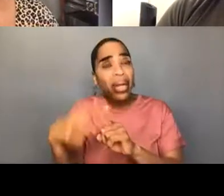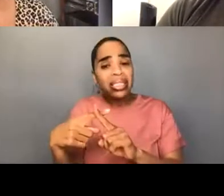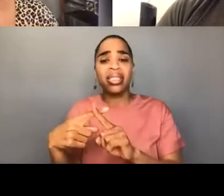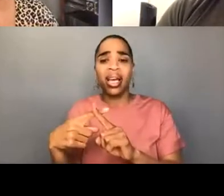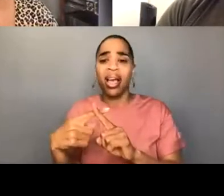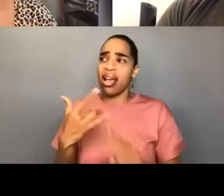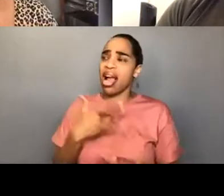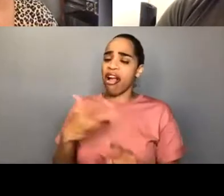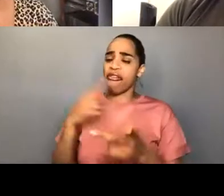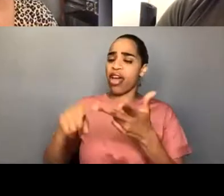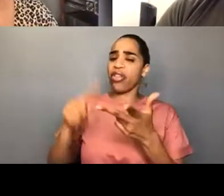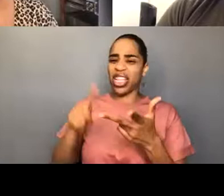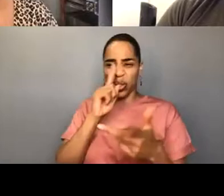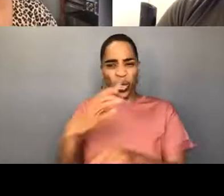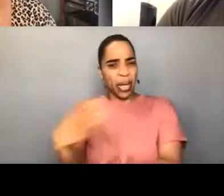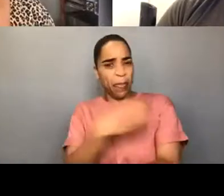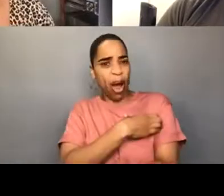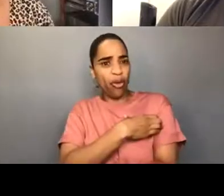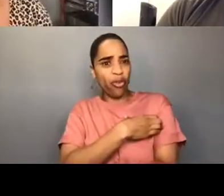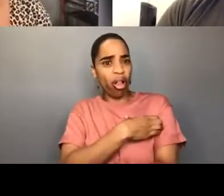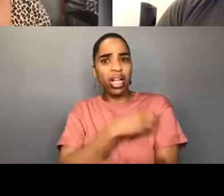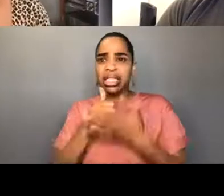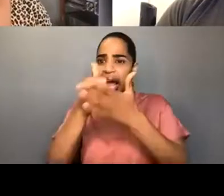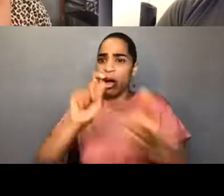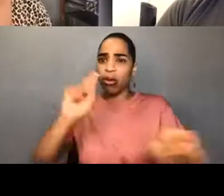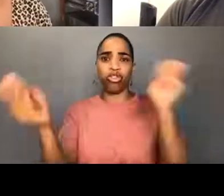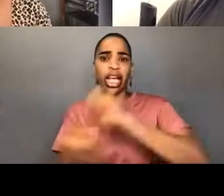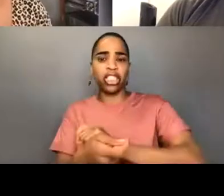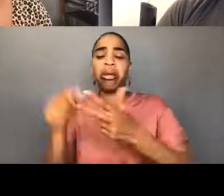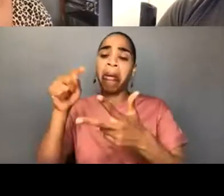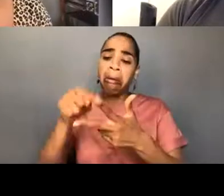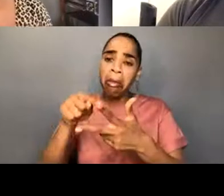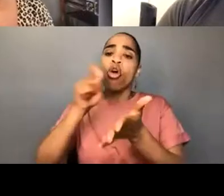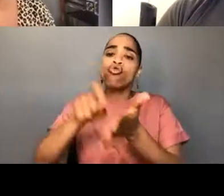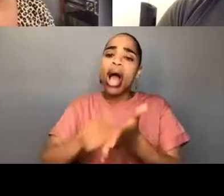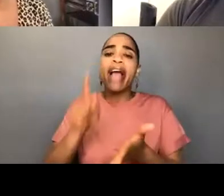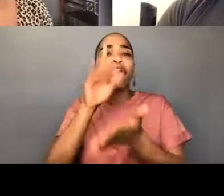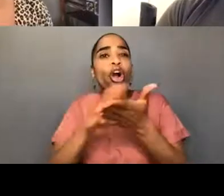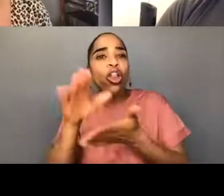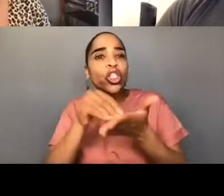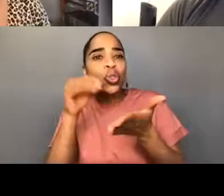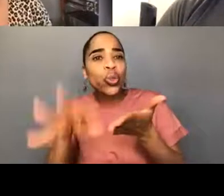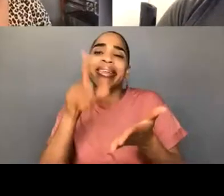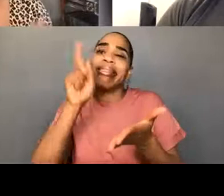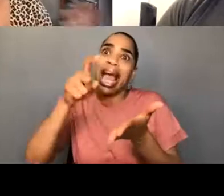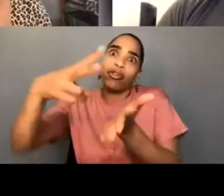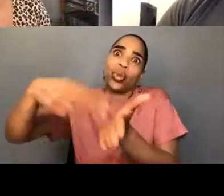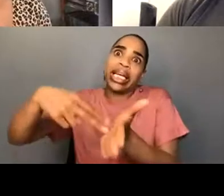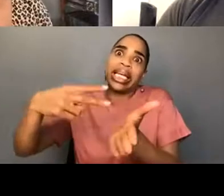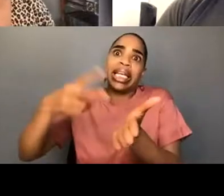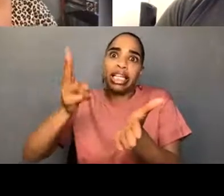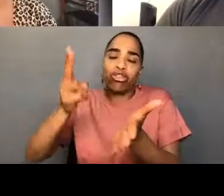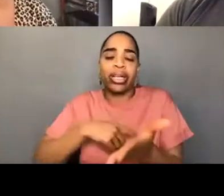felt that journalism could be a powerful tool for change, that historians write for college students who have to read history and